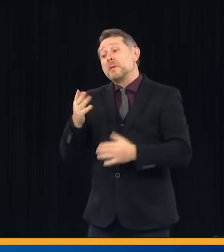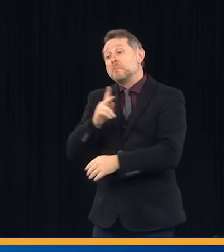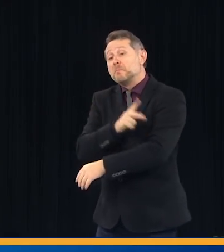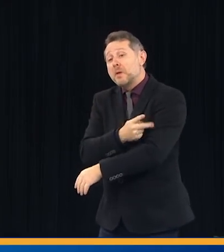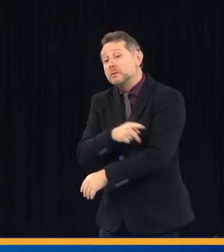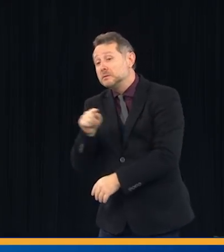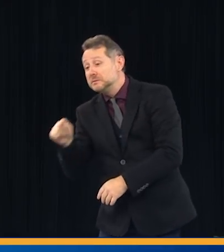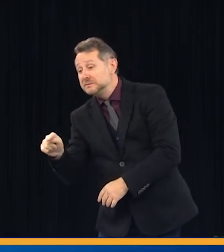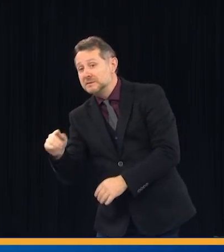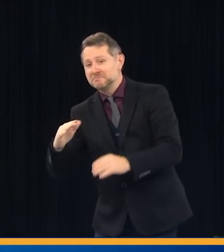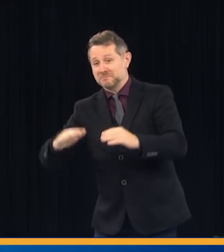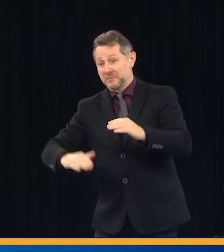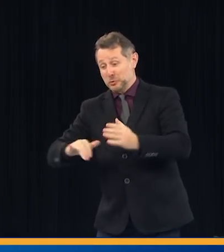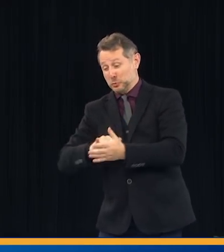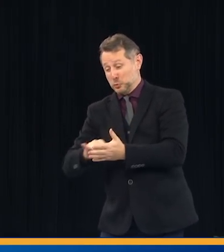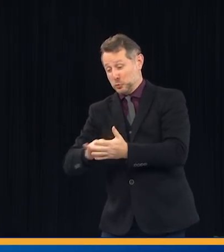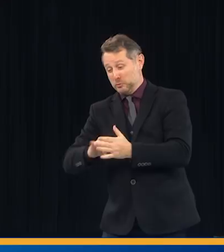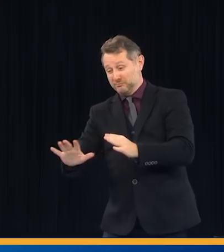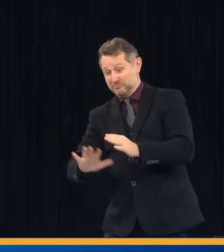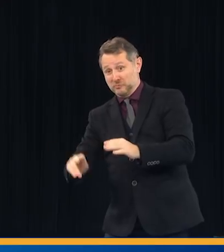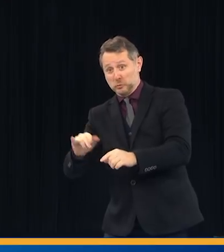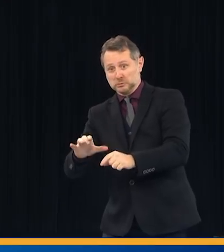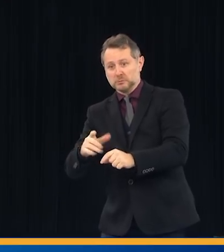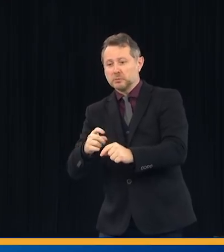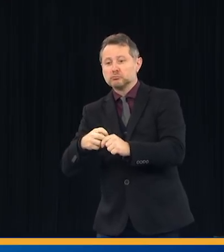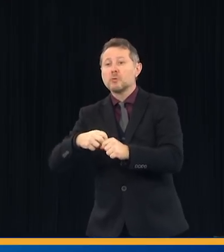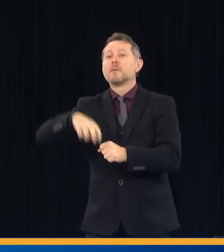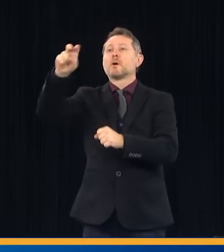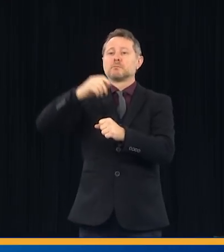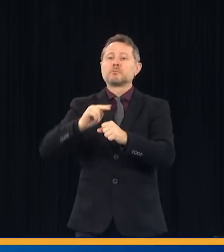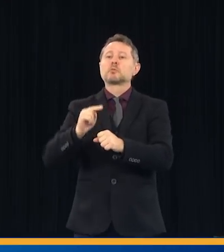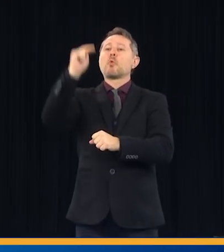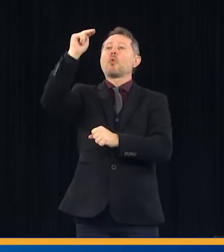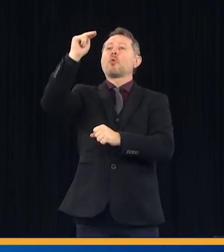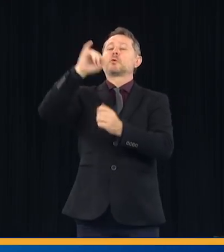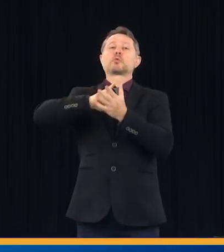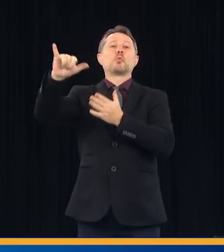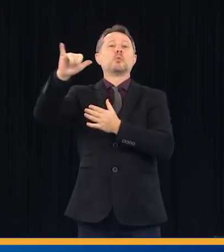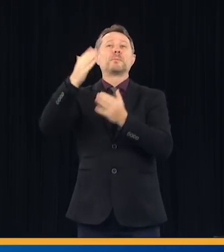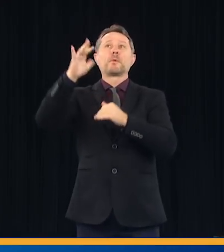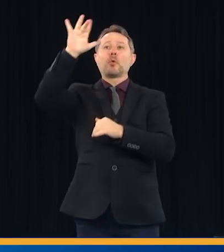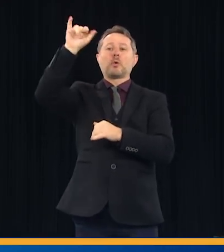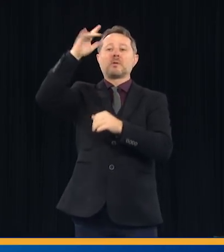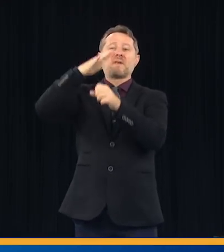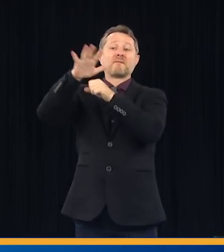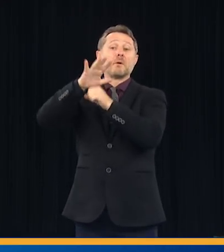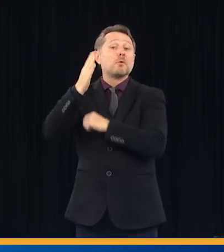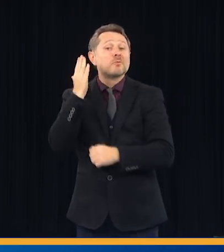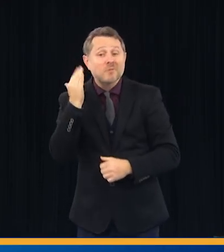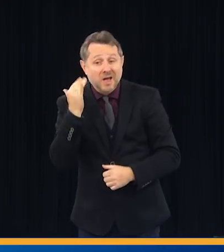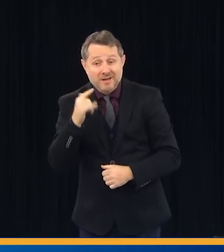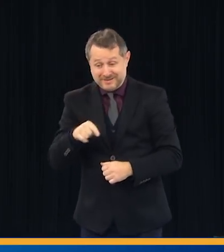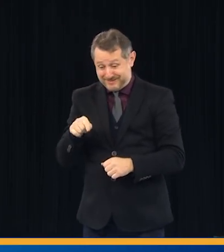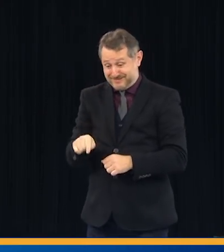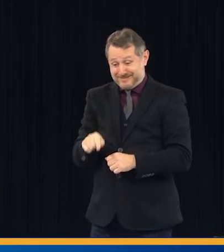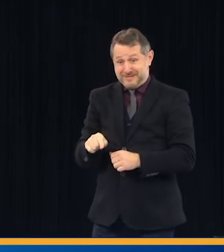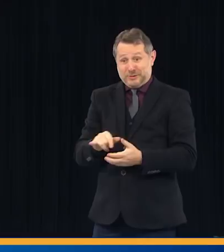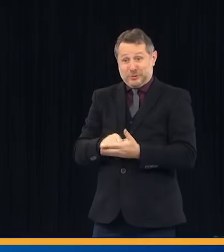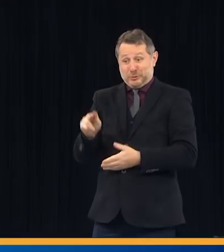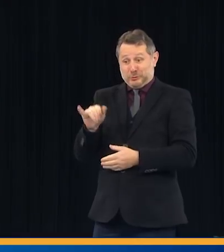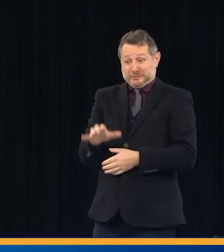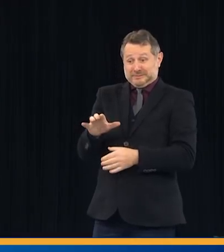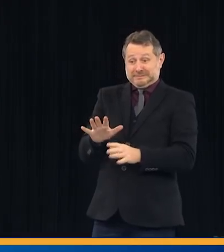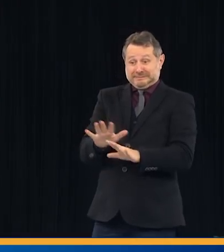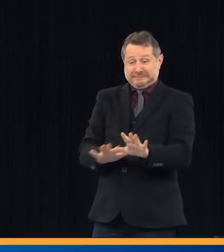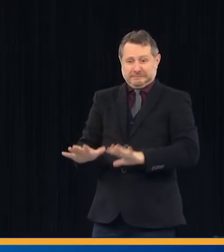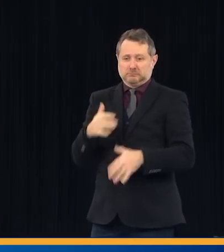York being moved to upstate New York. Why? Because if the entire local health system